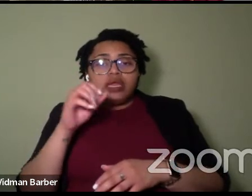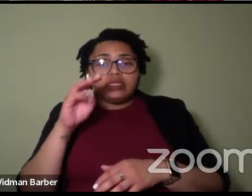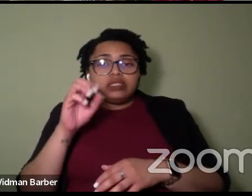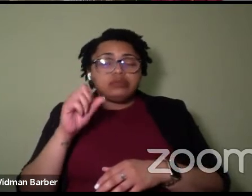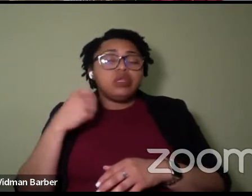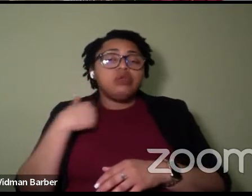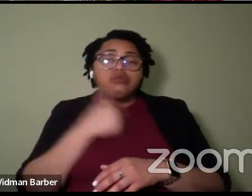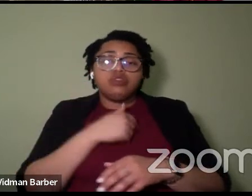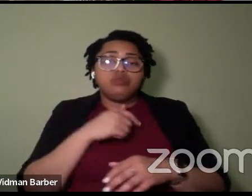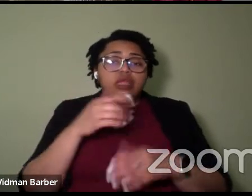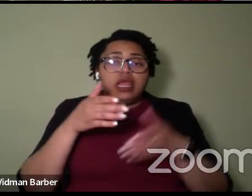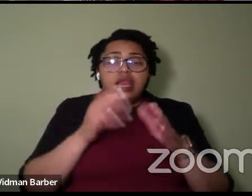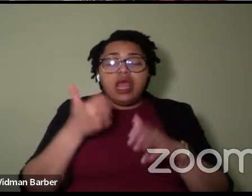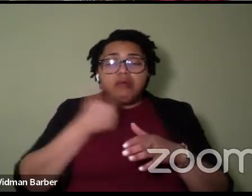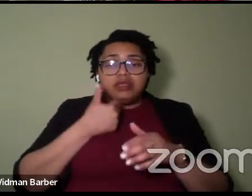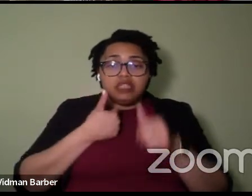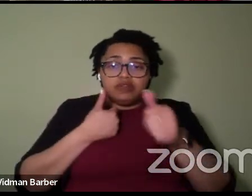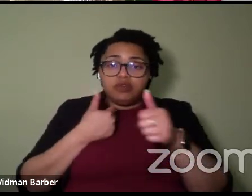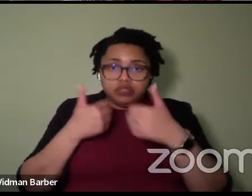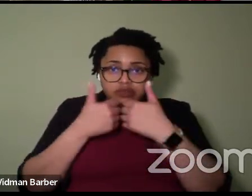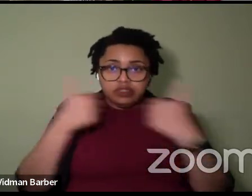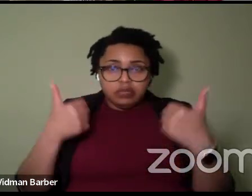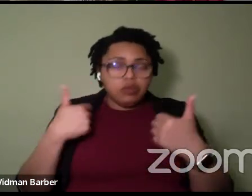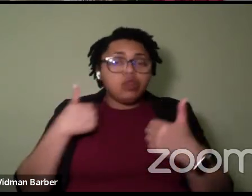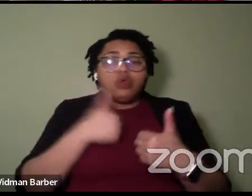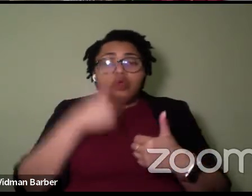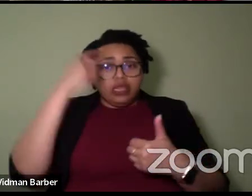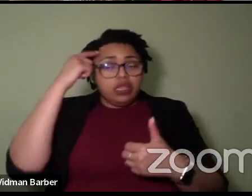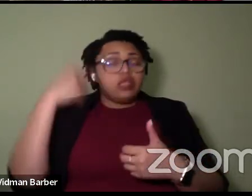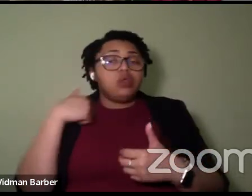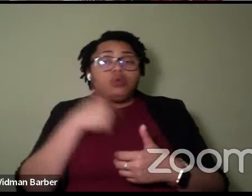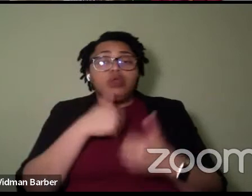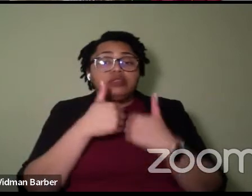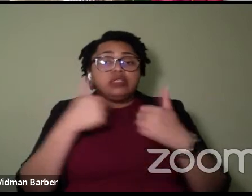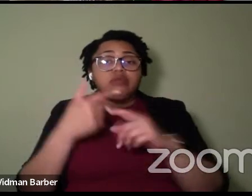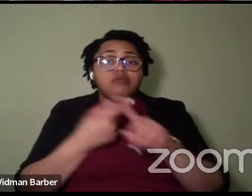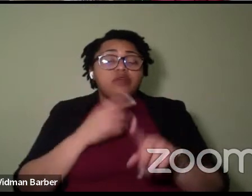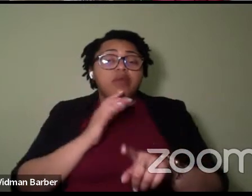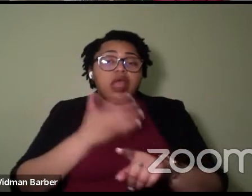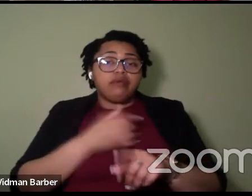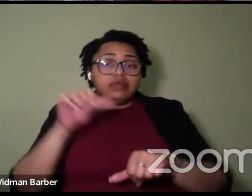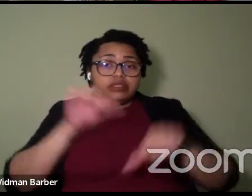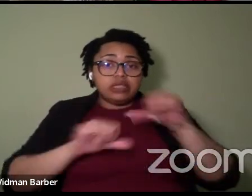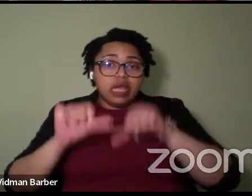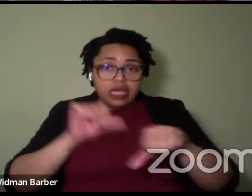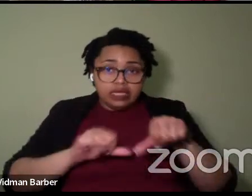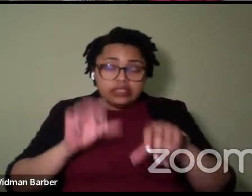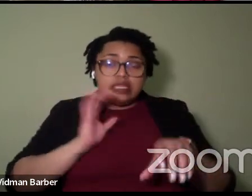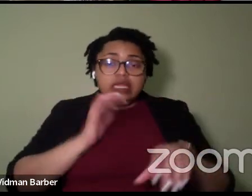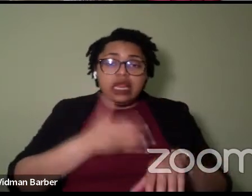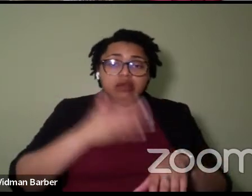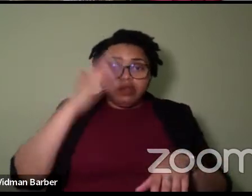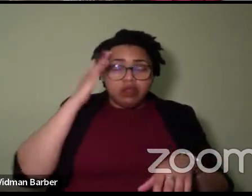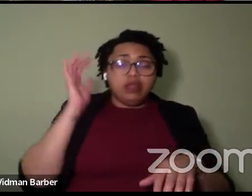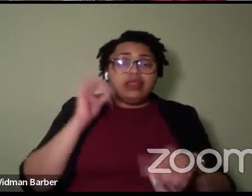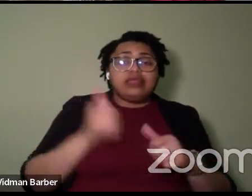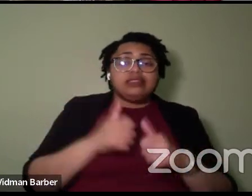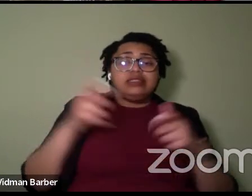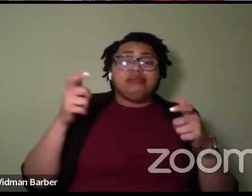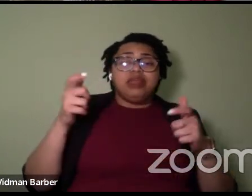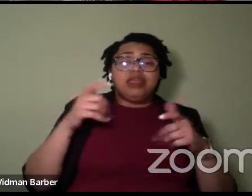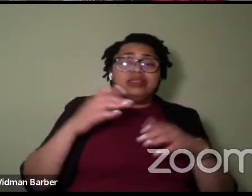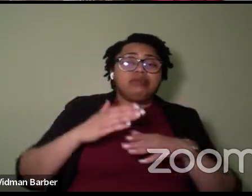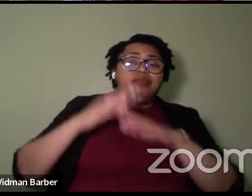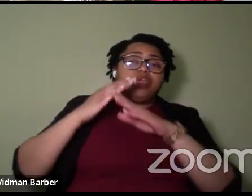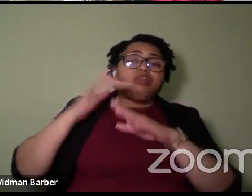our science, that we're separate from our science and our knowledge. And that's one of the biggest barriers we have to break down if we're truly going to